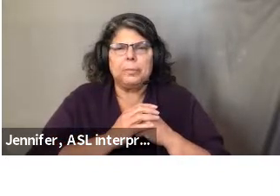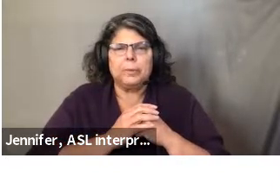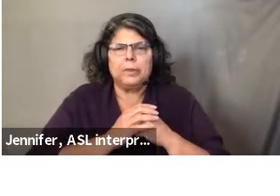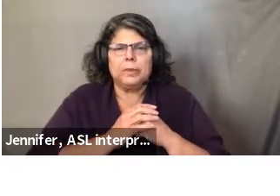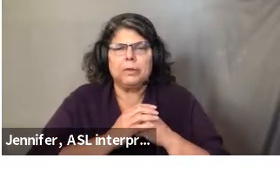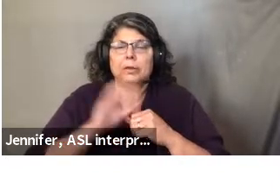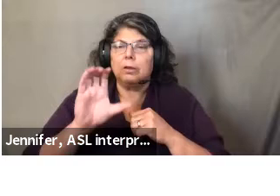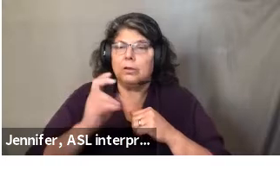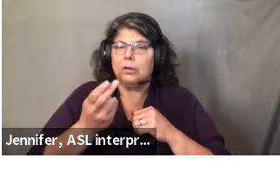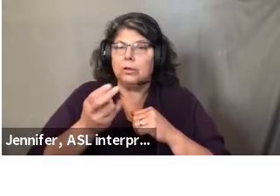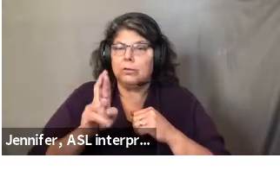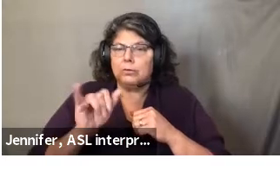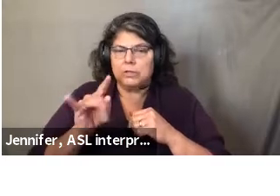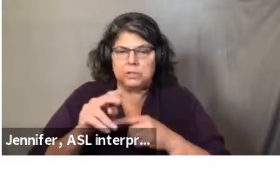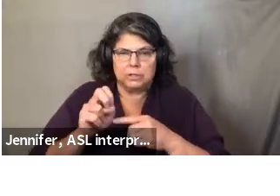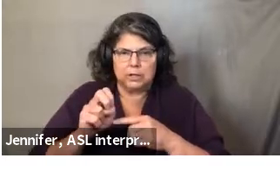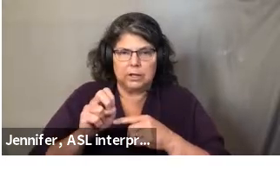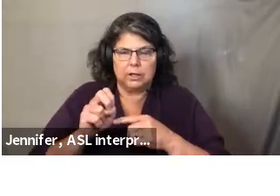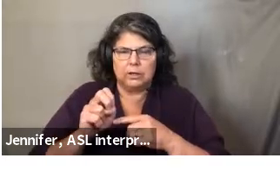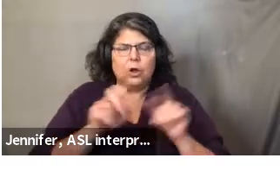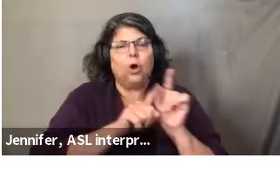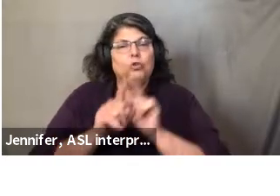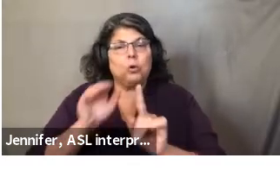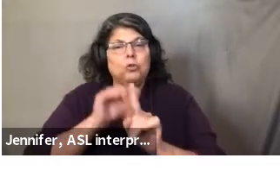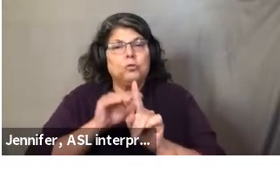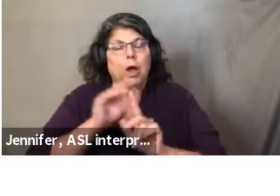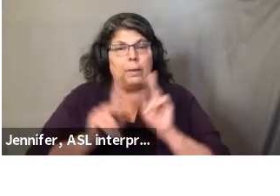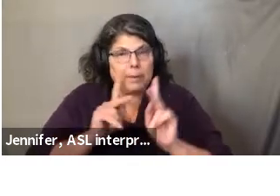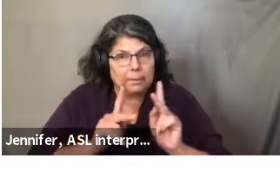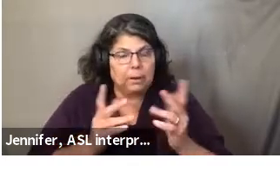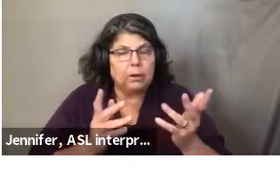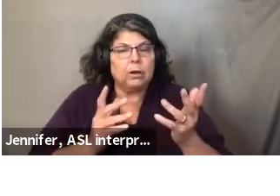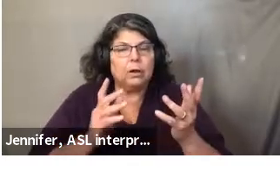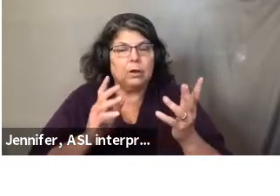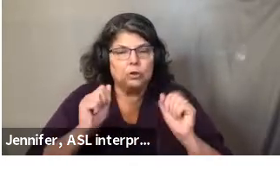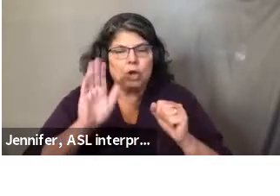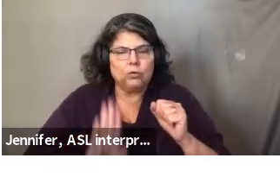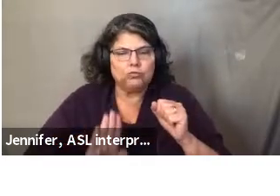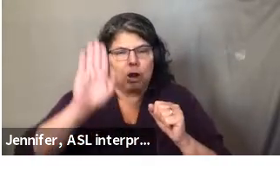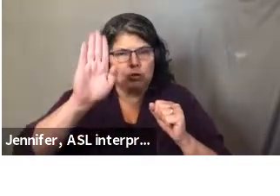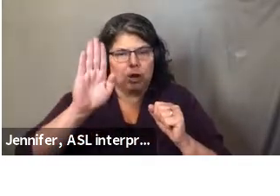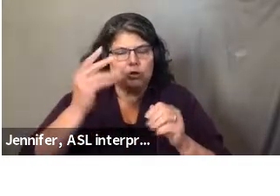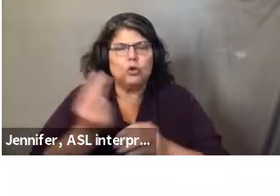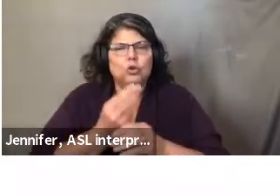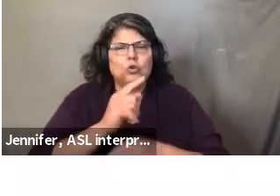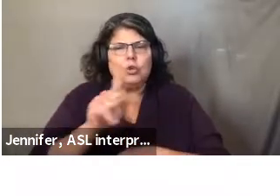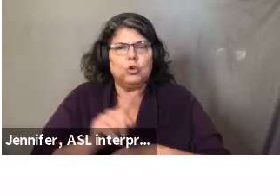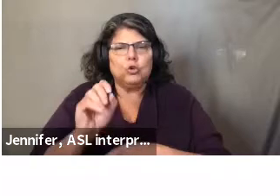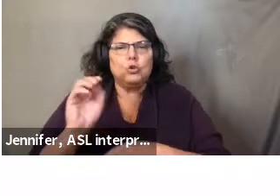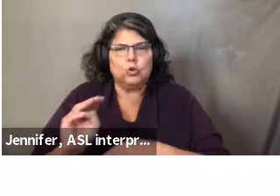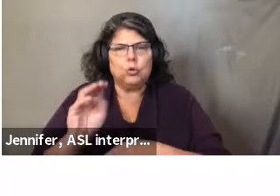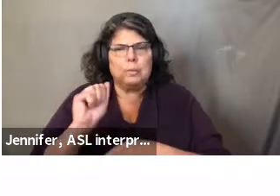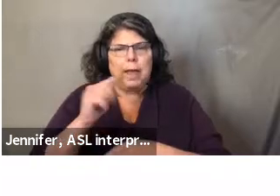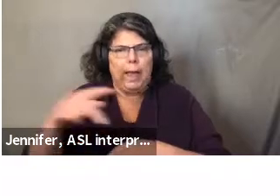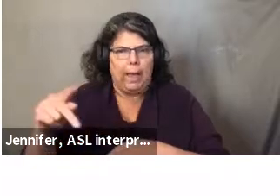Christine, I'd like to also remind registrants and participants that they can raise their hands using the Zoom app if they'd like to ask a question